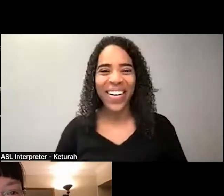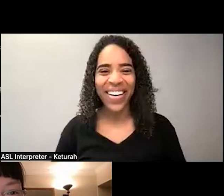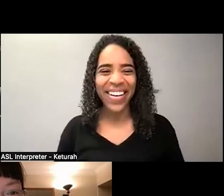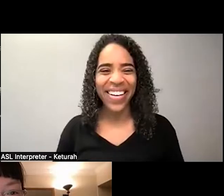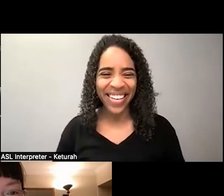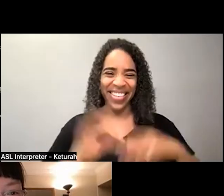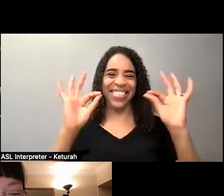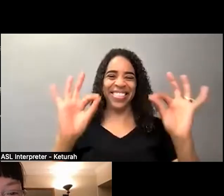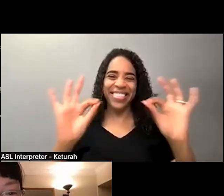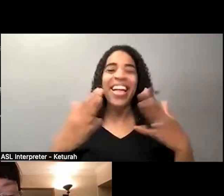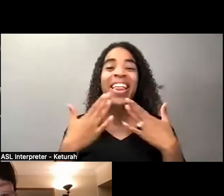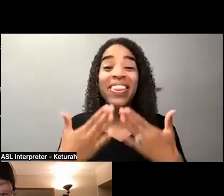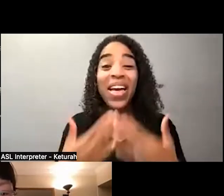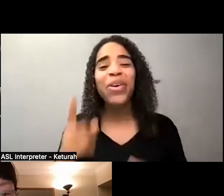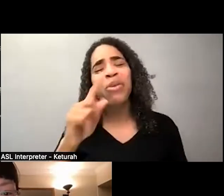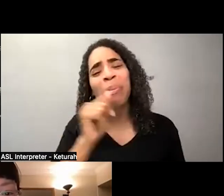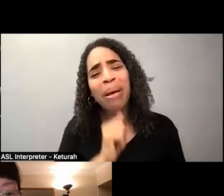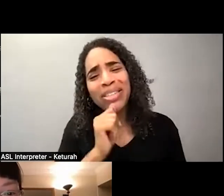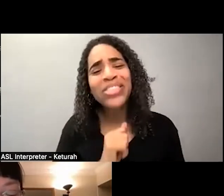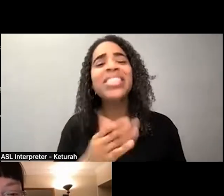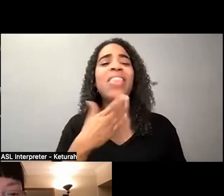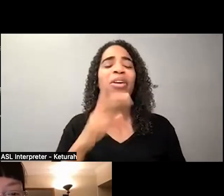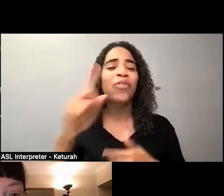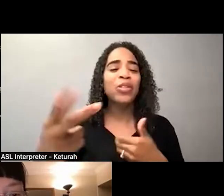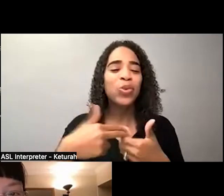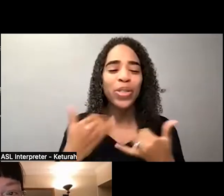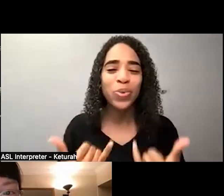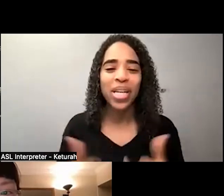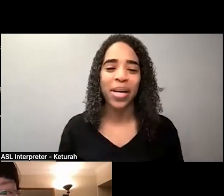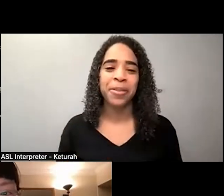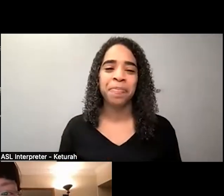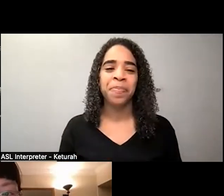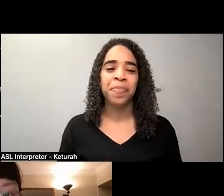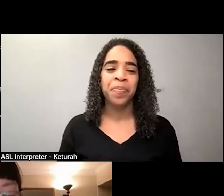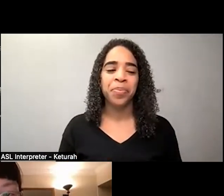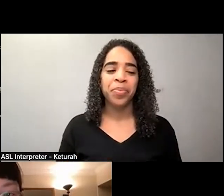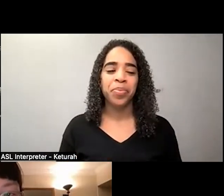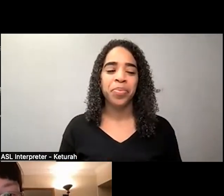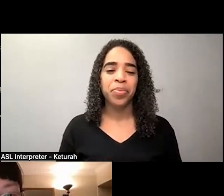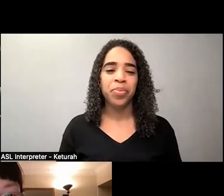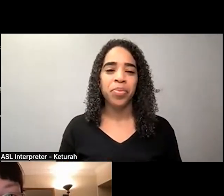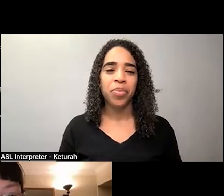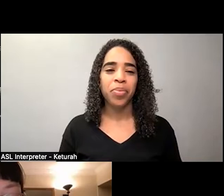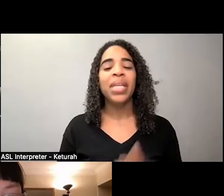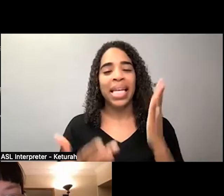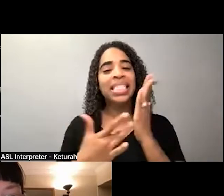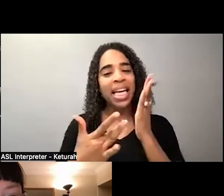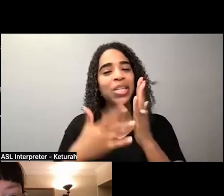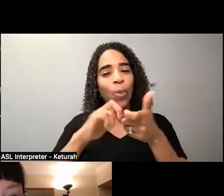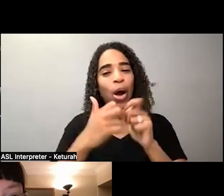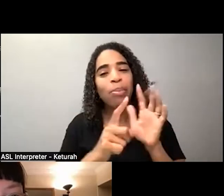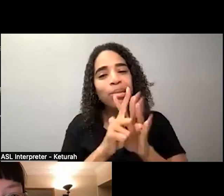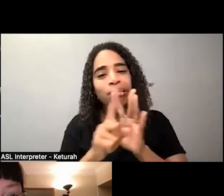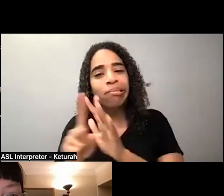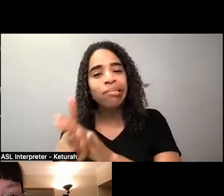Thank you. Thank you for your patience. Thank you for joining us today. You know, we've had some technical difficulties, but